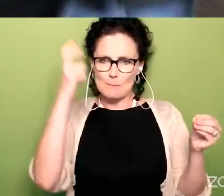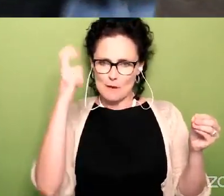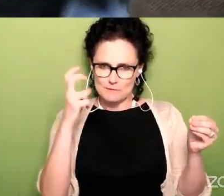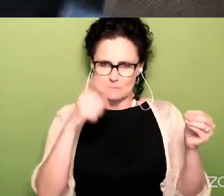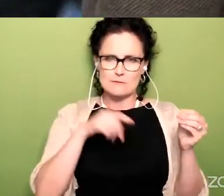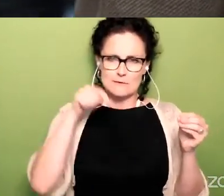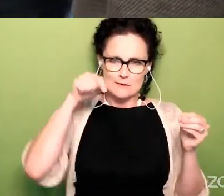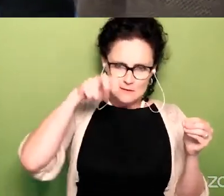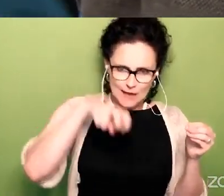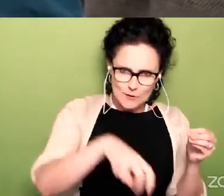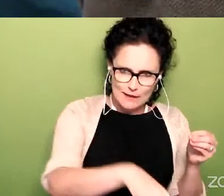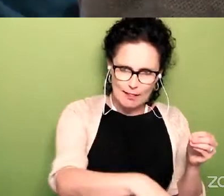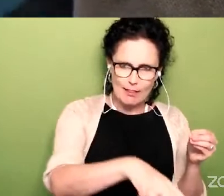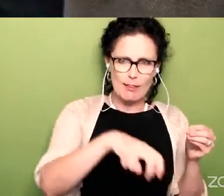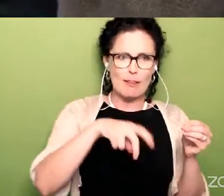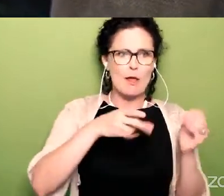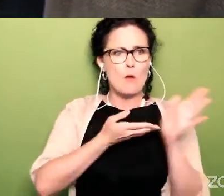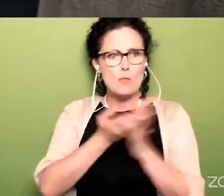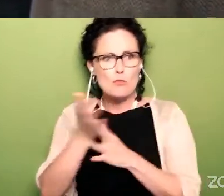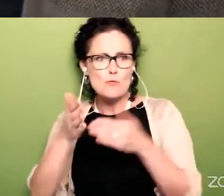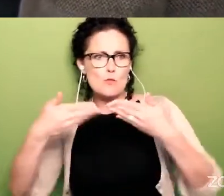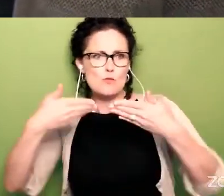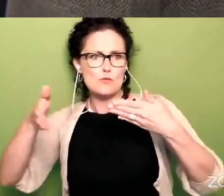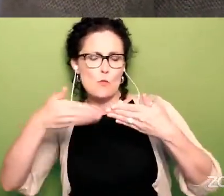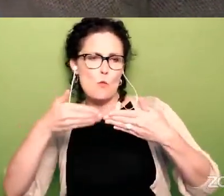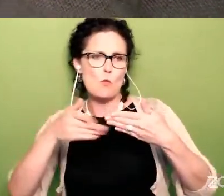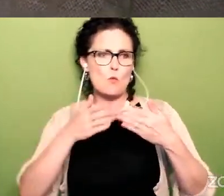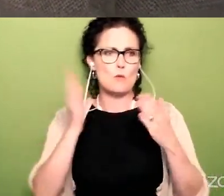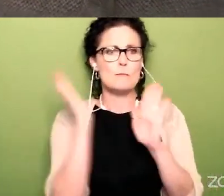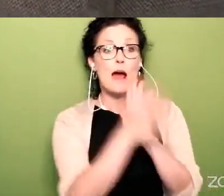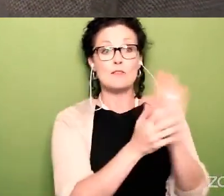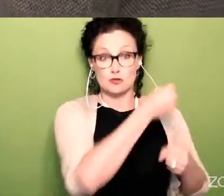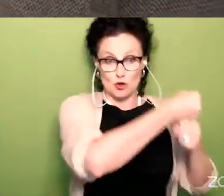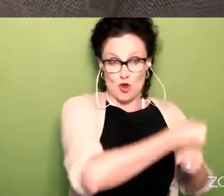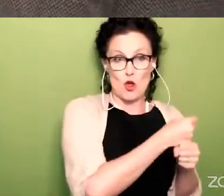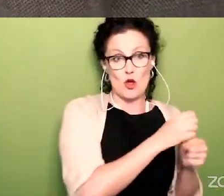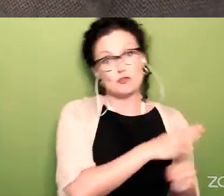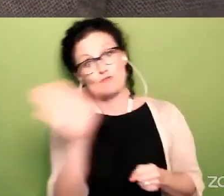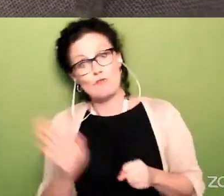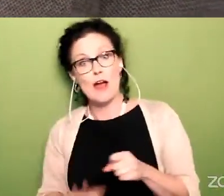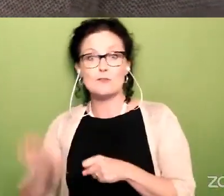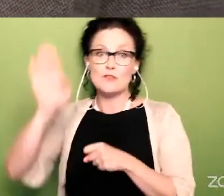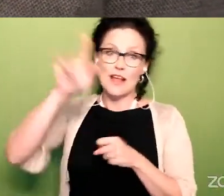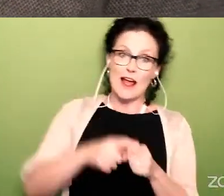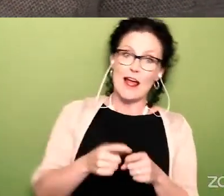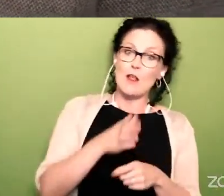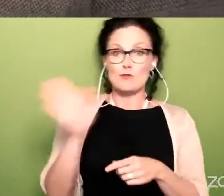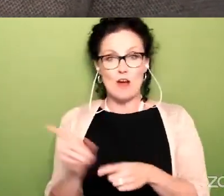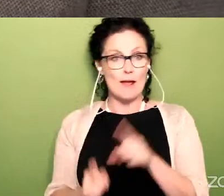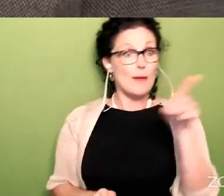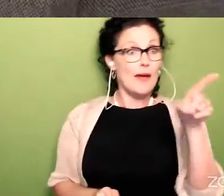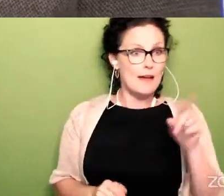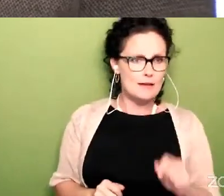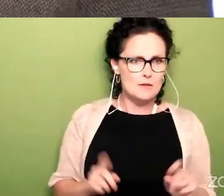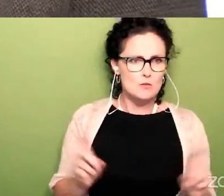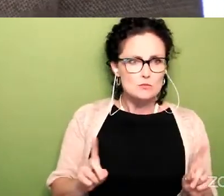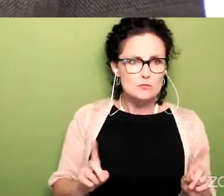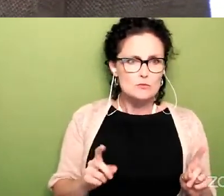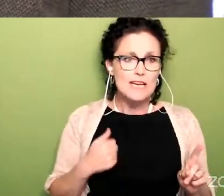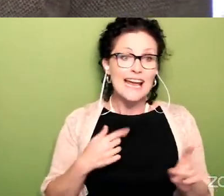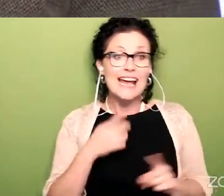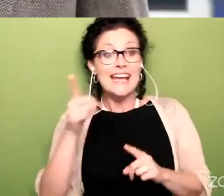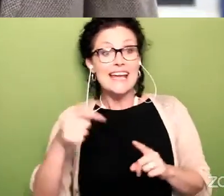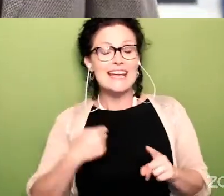right order. The right order is where you feel light. What makes sense to you? What makes you happy? And